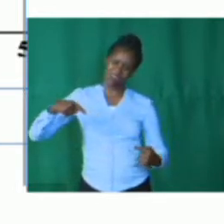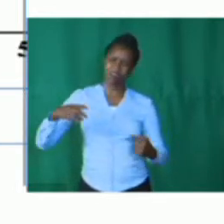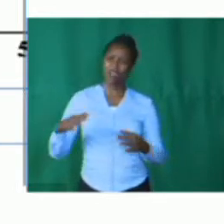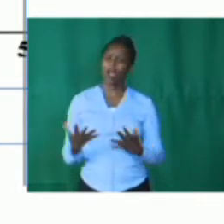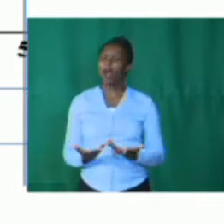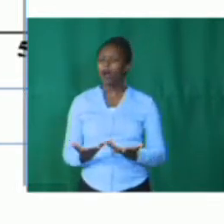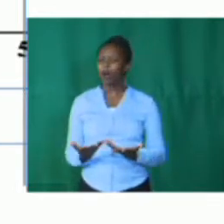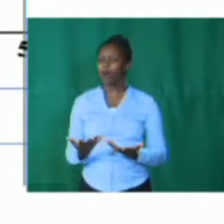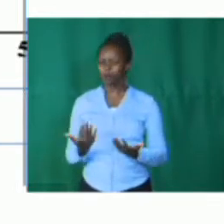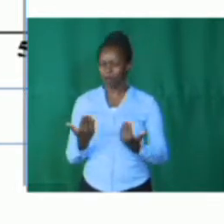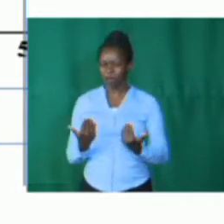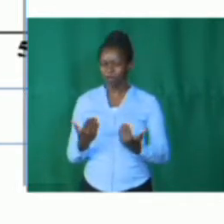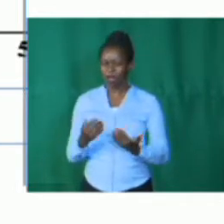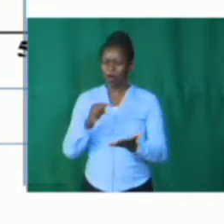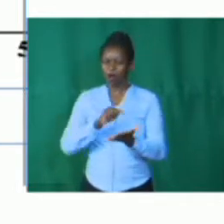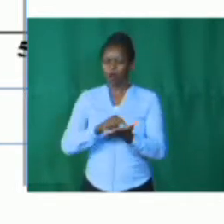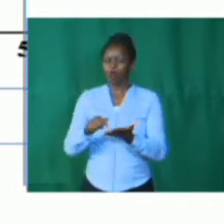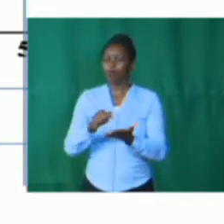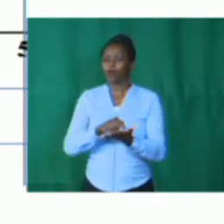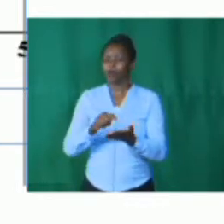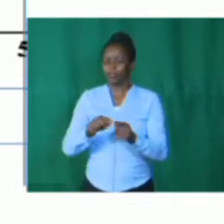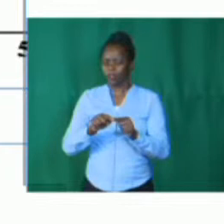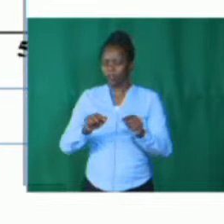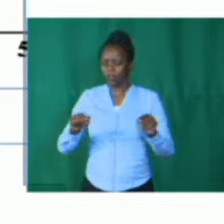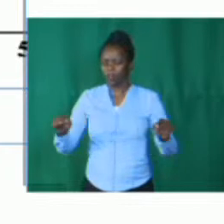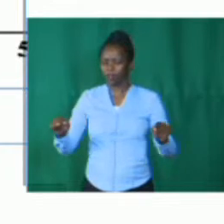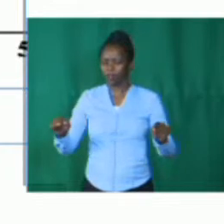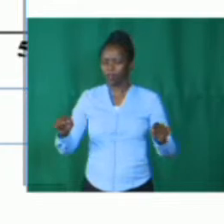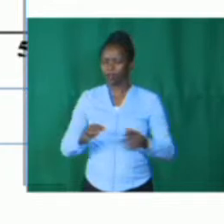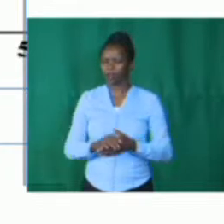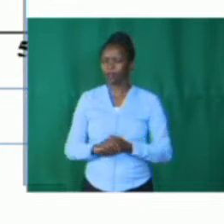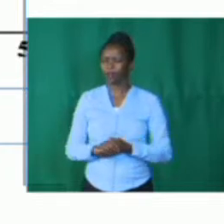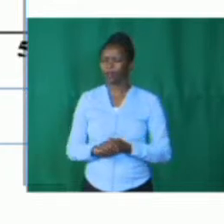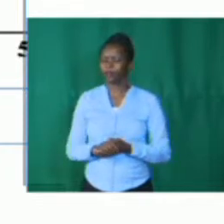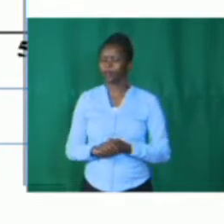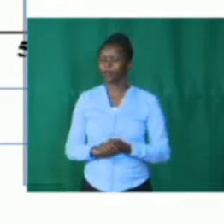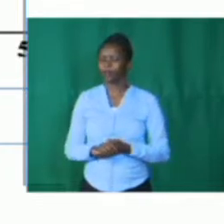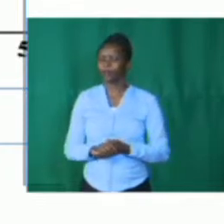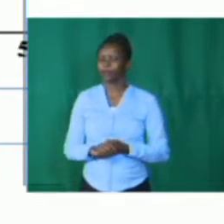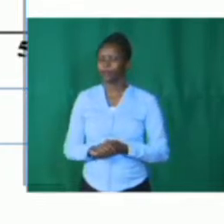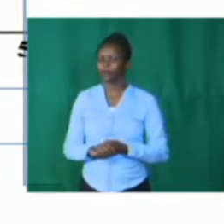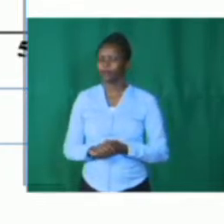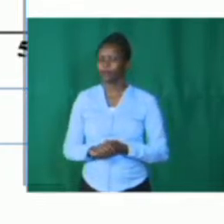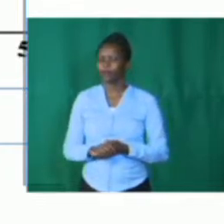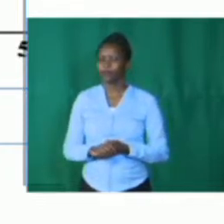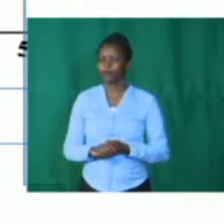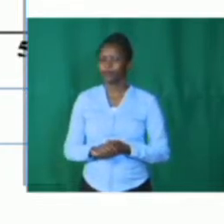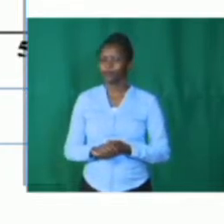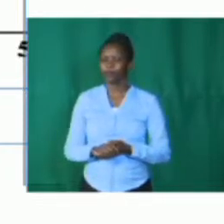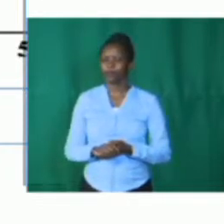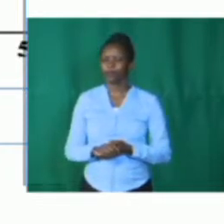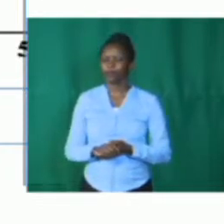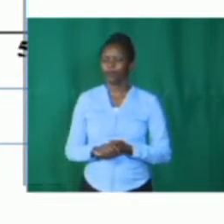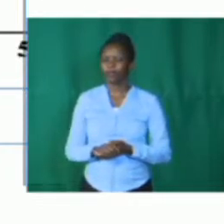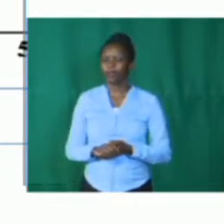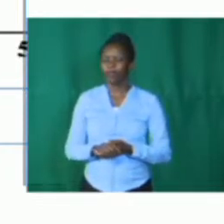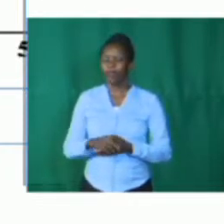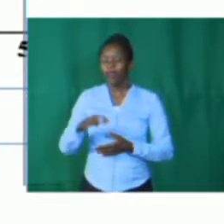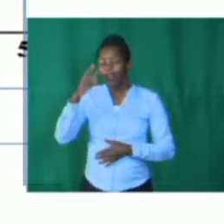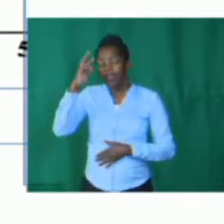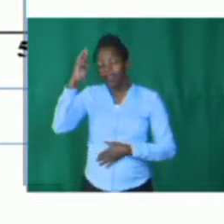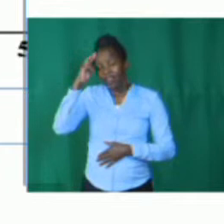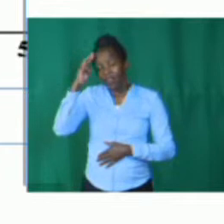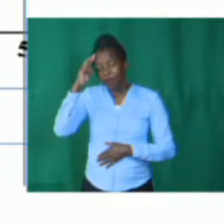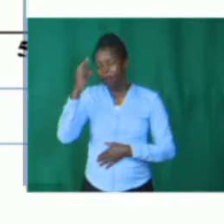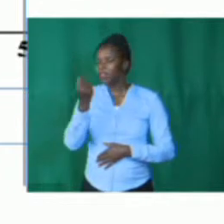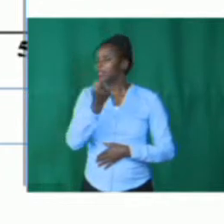do we find the length of a slanting line? Okay, remember, learners, we have just seen that it's